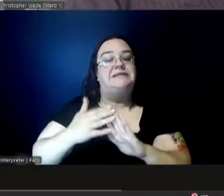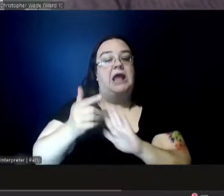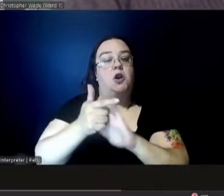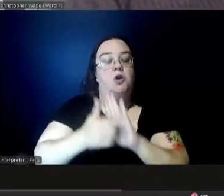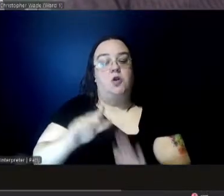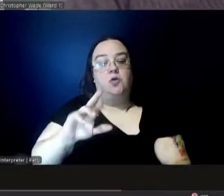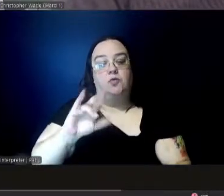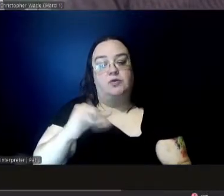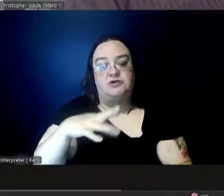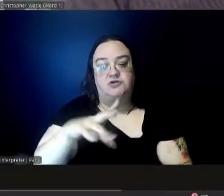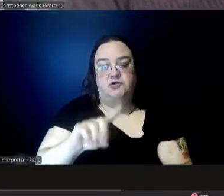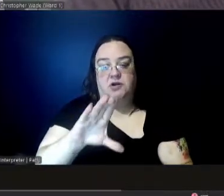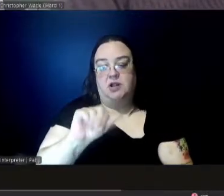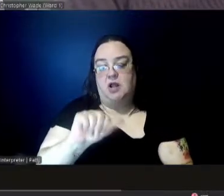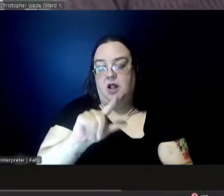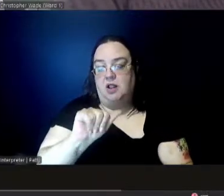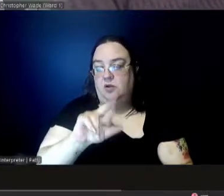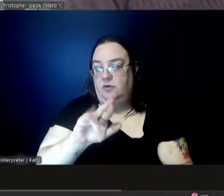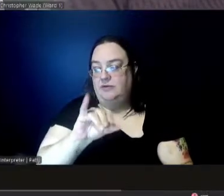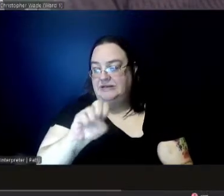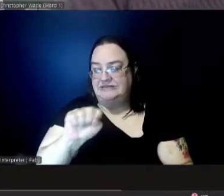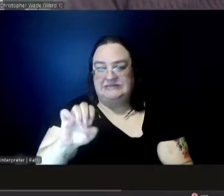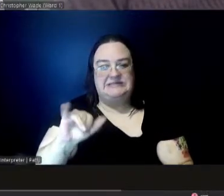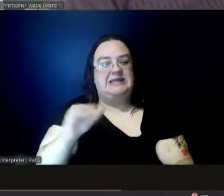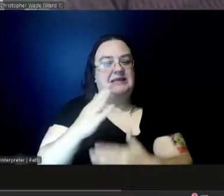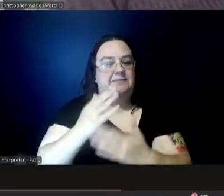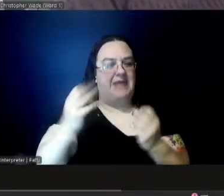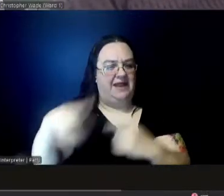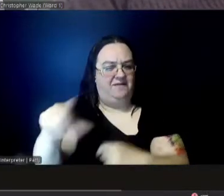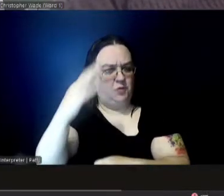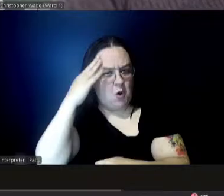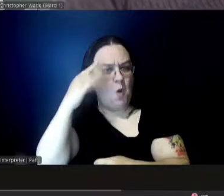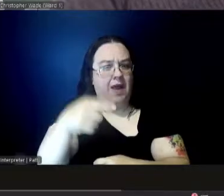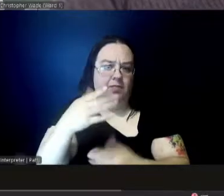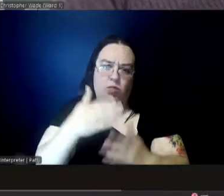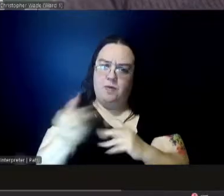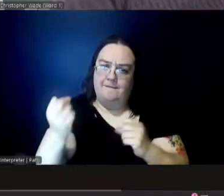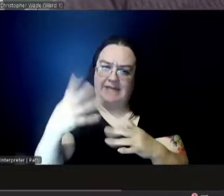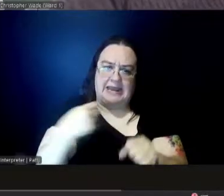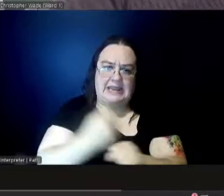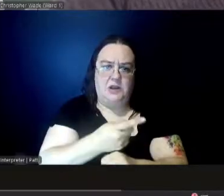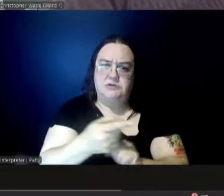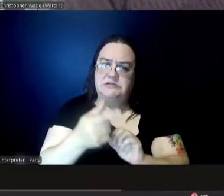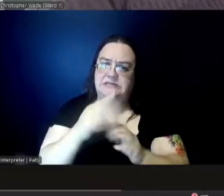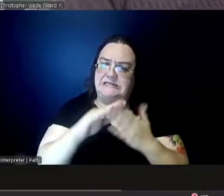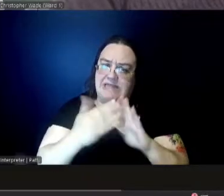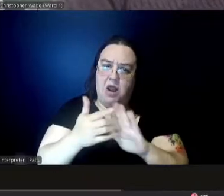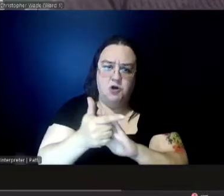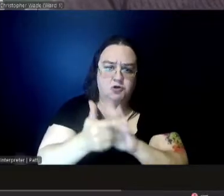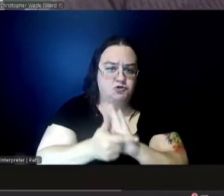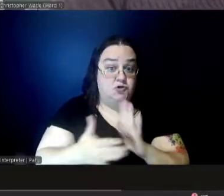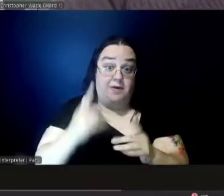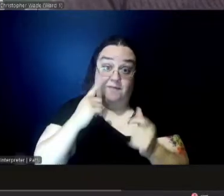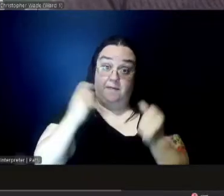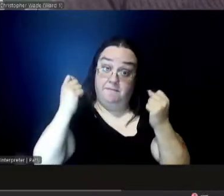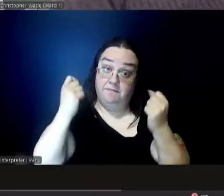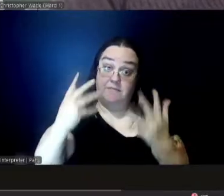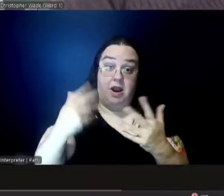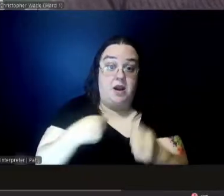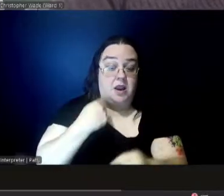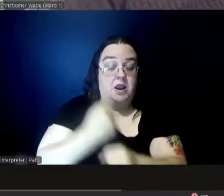Colorisi. Many of you knew him over many years. He was the town attorney for several decades and